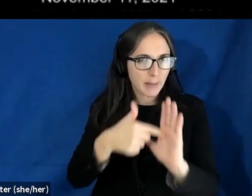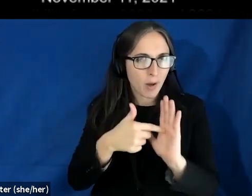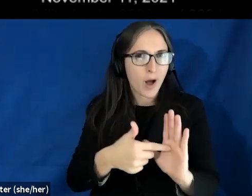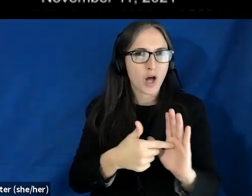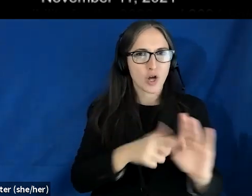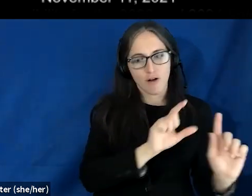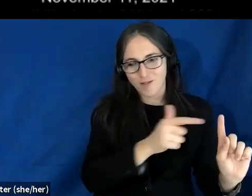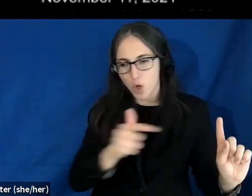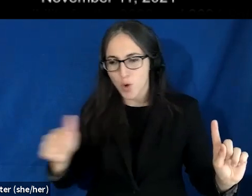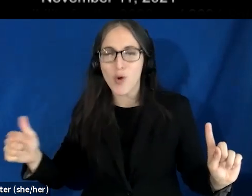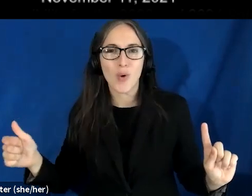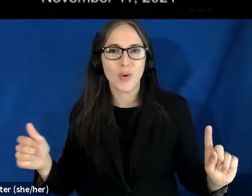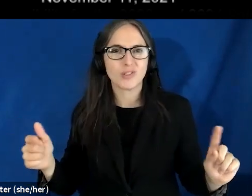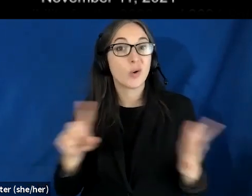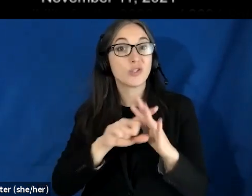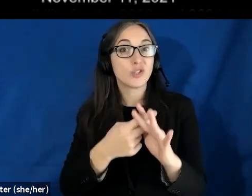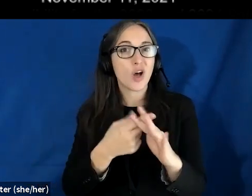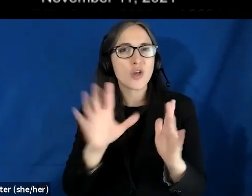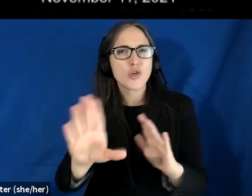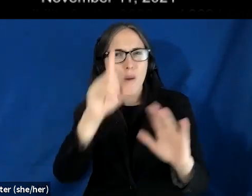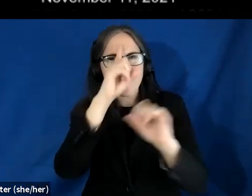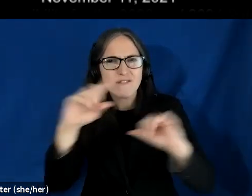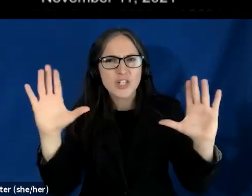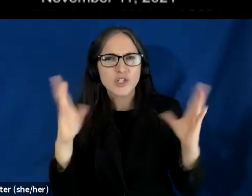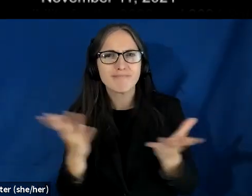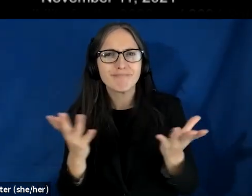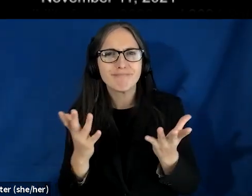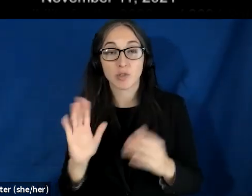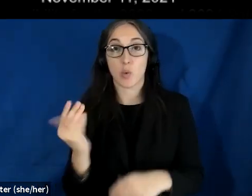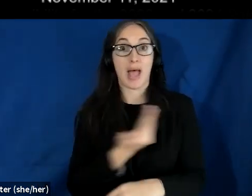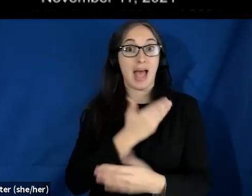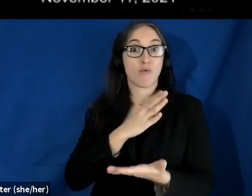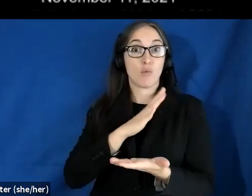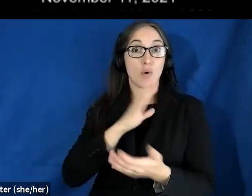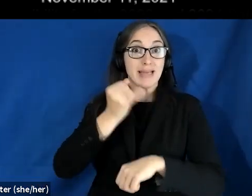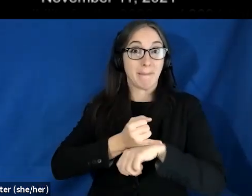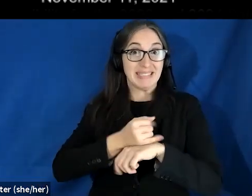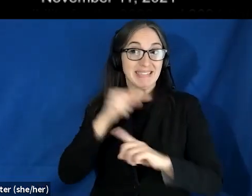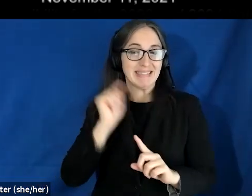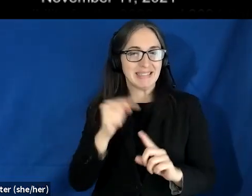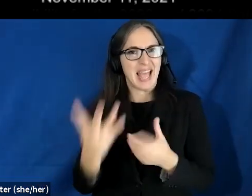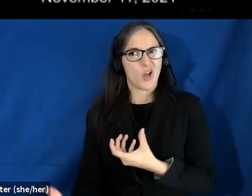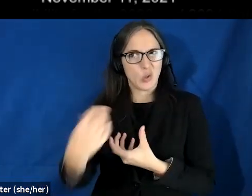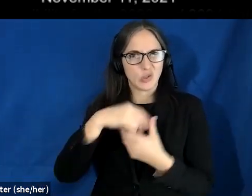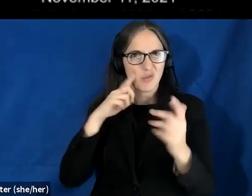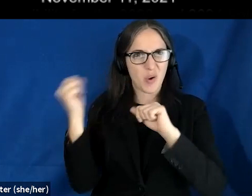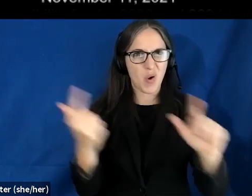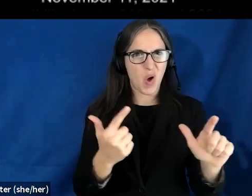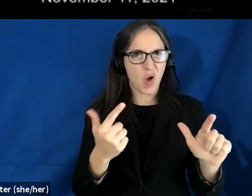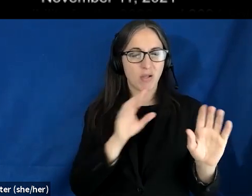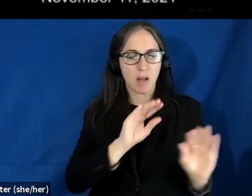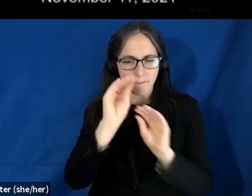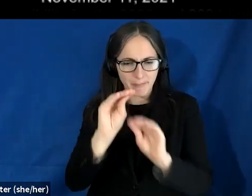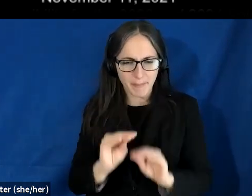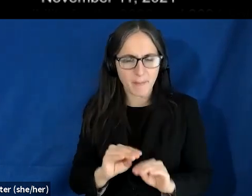is the vision? On our campus, let's say our vision is an inclusive campus for everybody. Then put in what your values are. You can find them